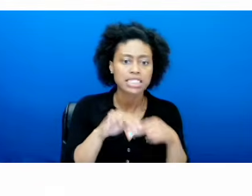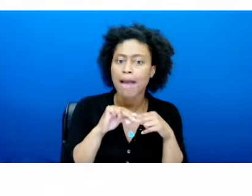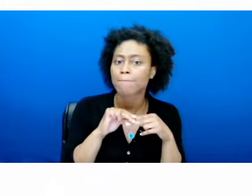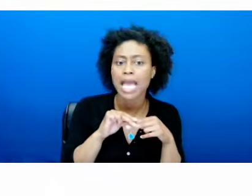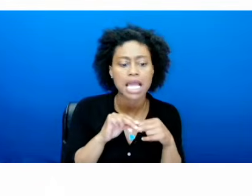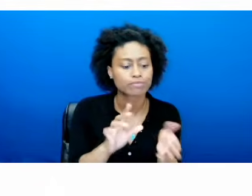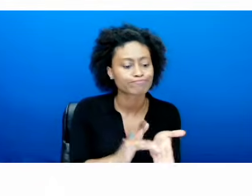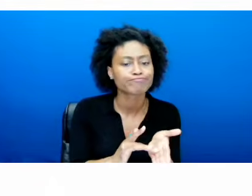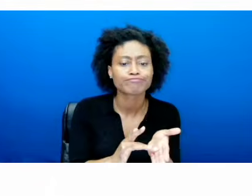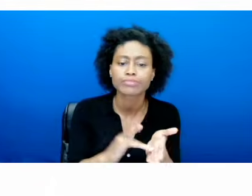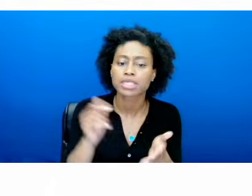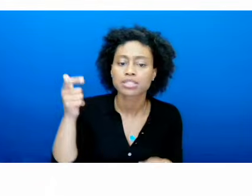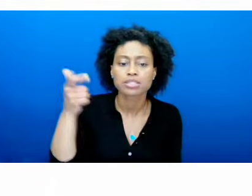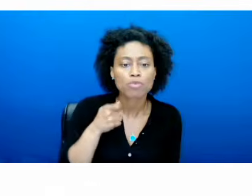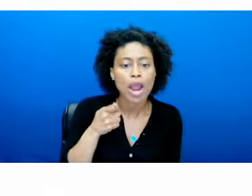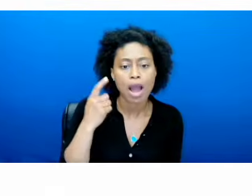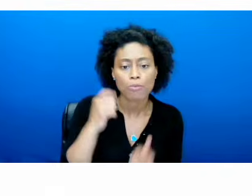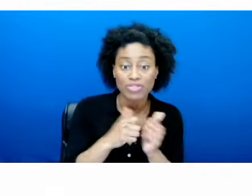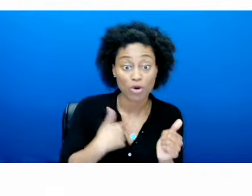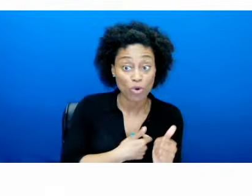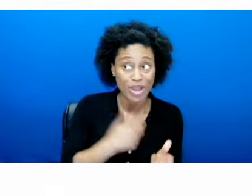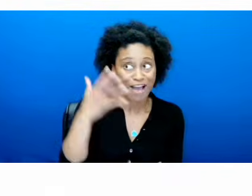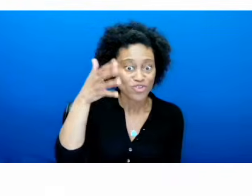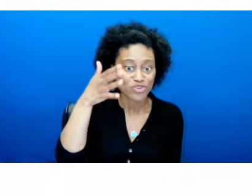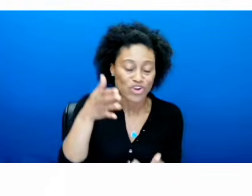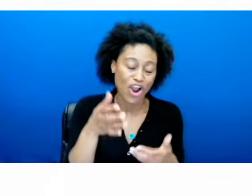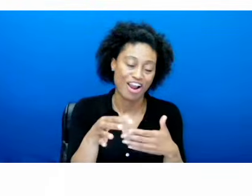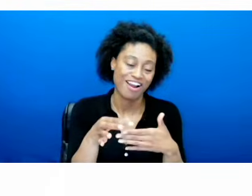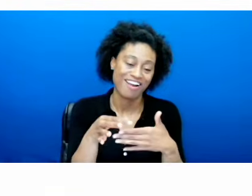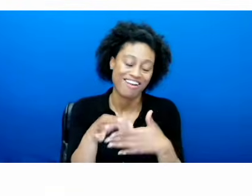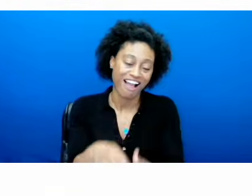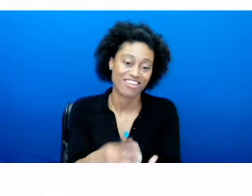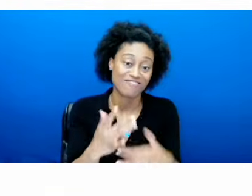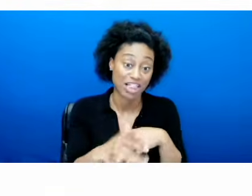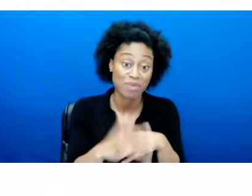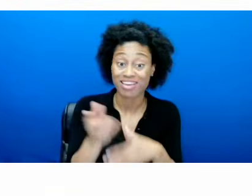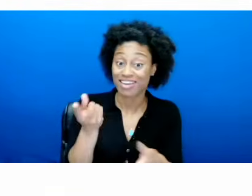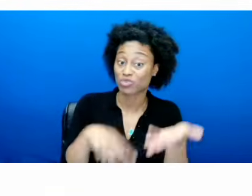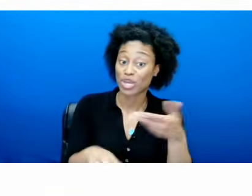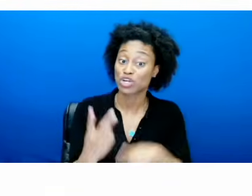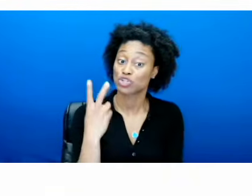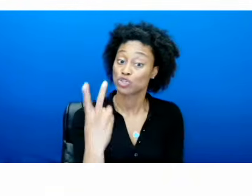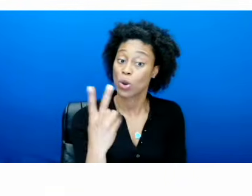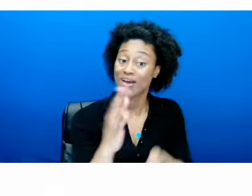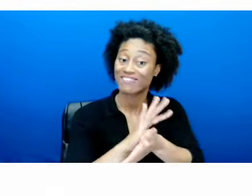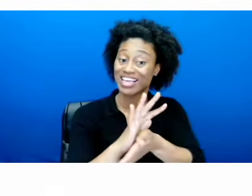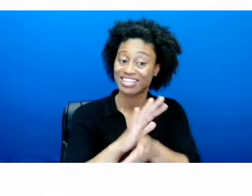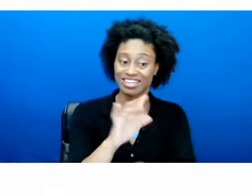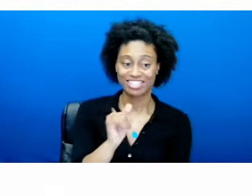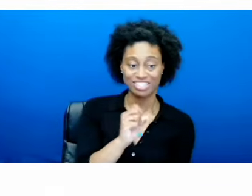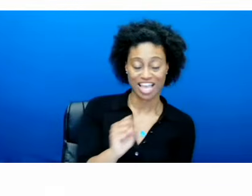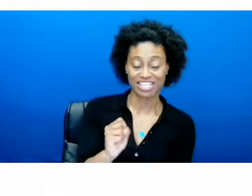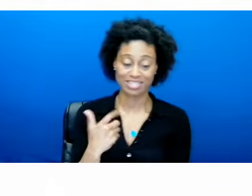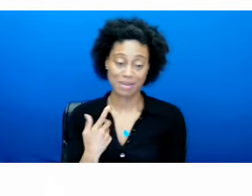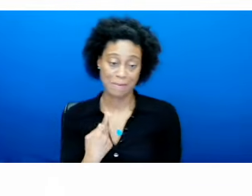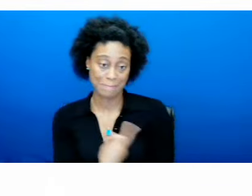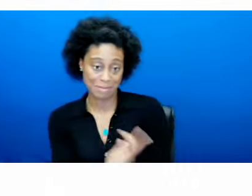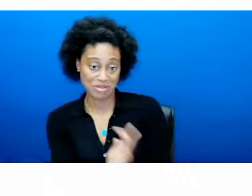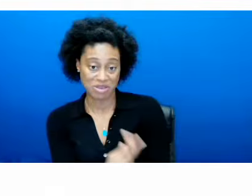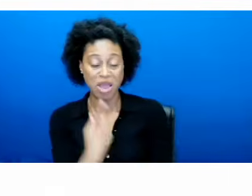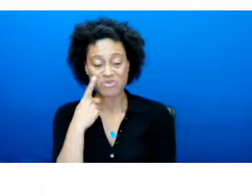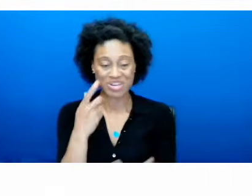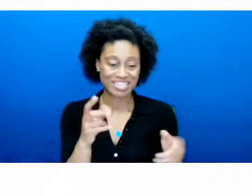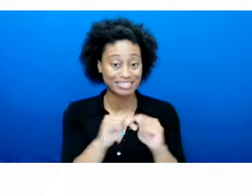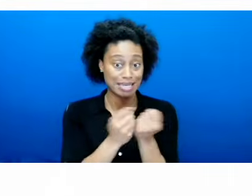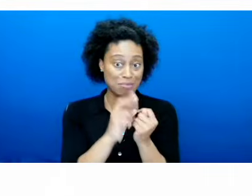the subscribe button, because we have future content. Next week, we have 2 videos. Jess and I, we're going to be teaming up for a video, which